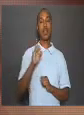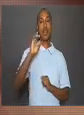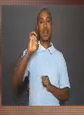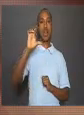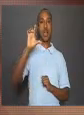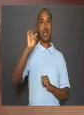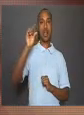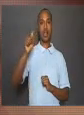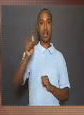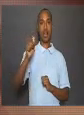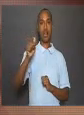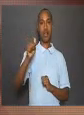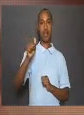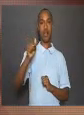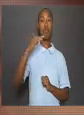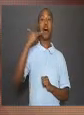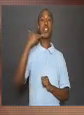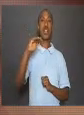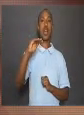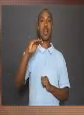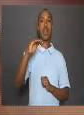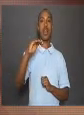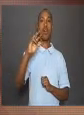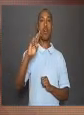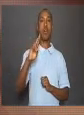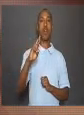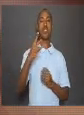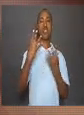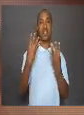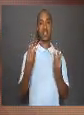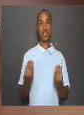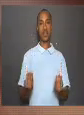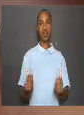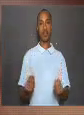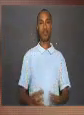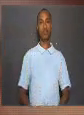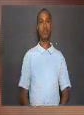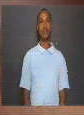delta, it is read as partial or slightly.